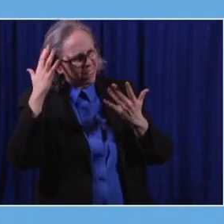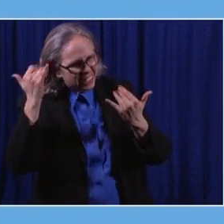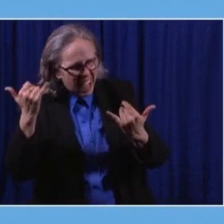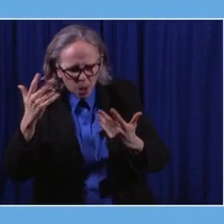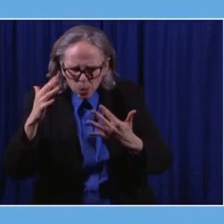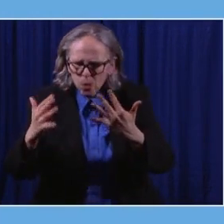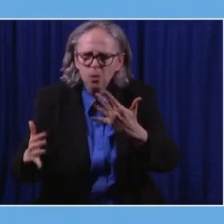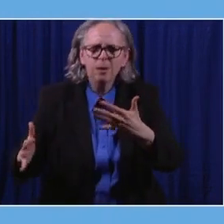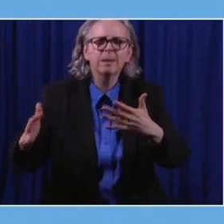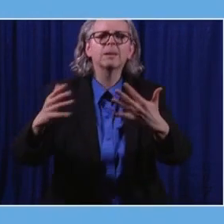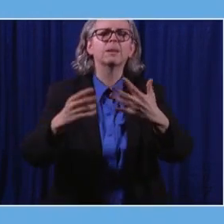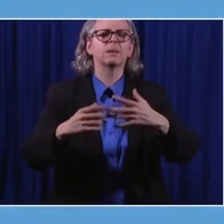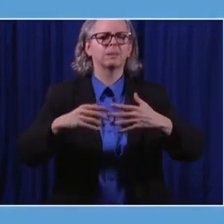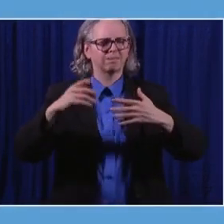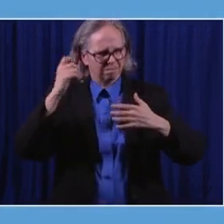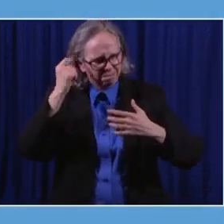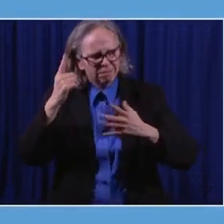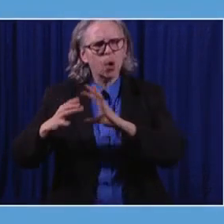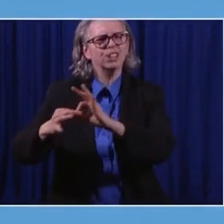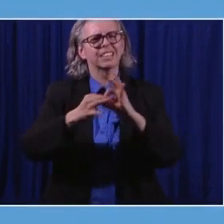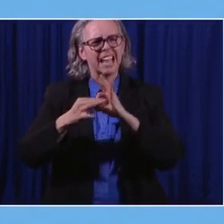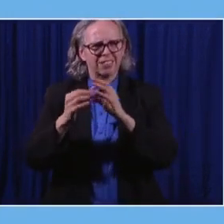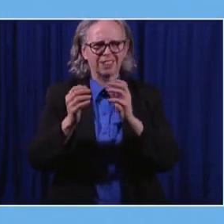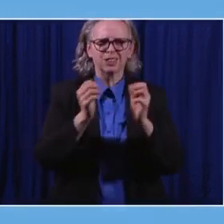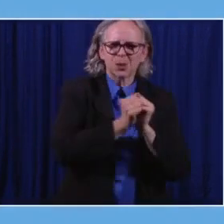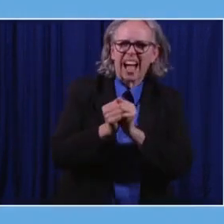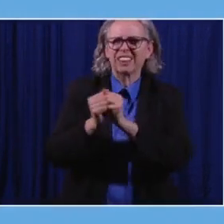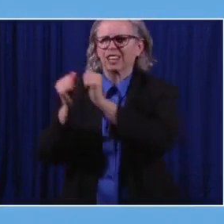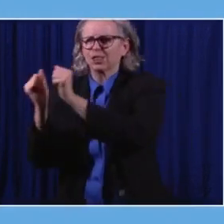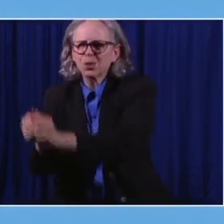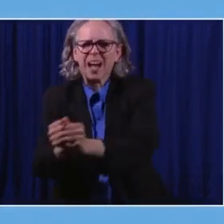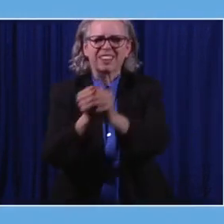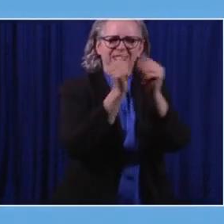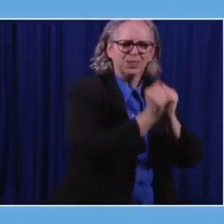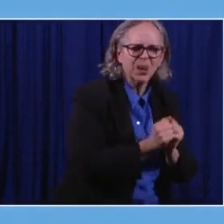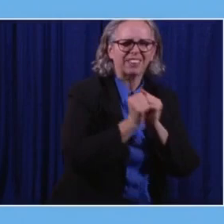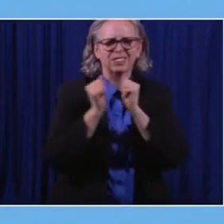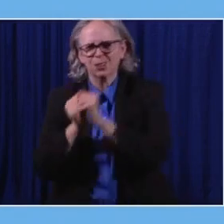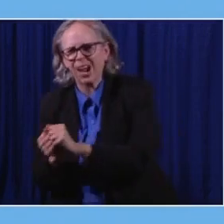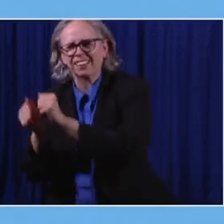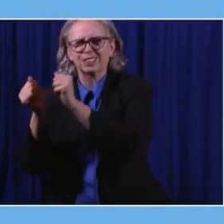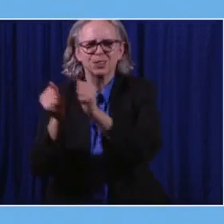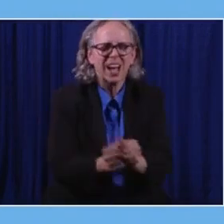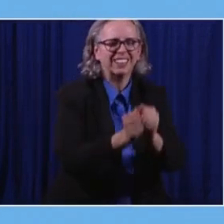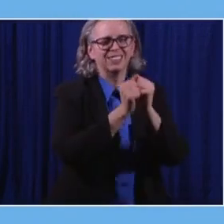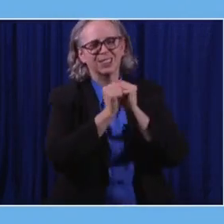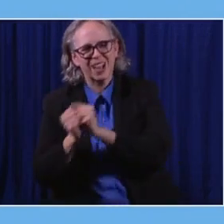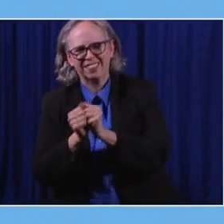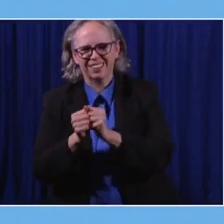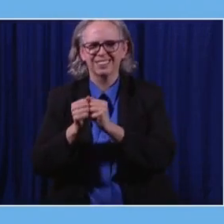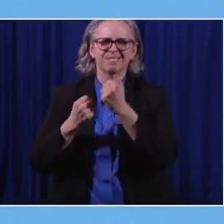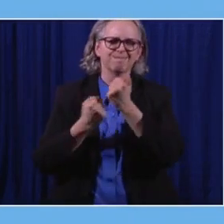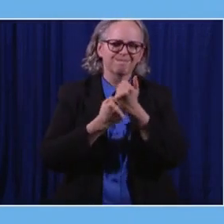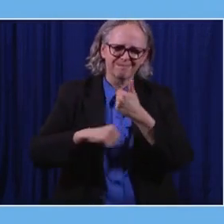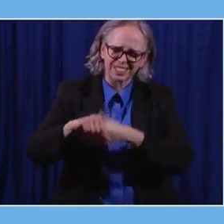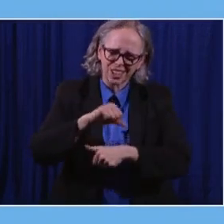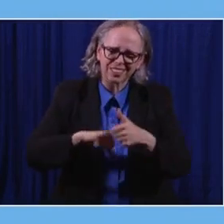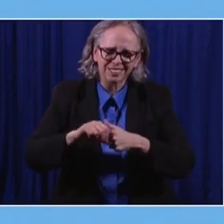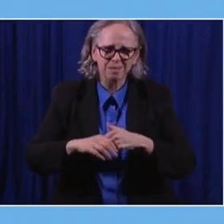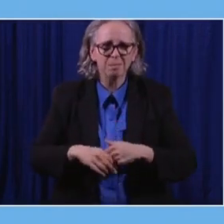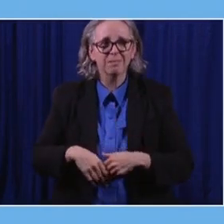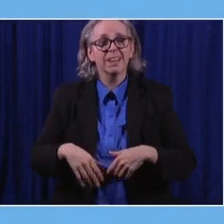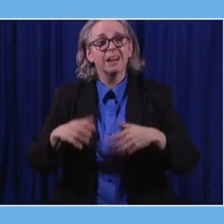all together. Together. Together. Together. Together. Together. Together. Together. Together. Be blessed. Have